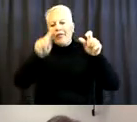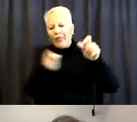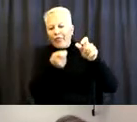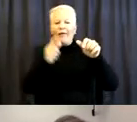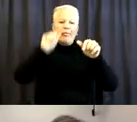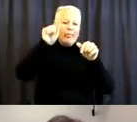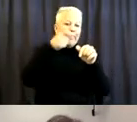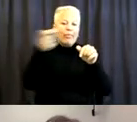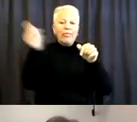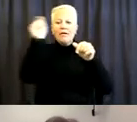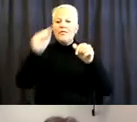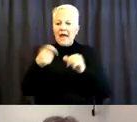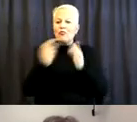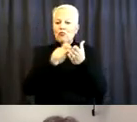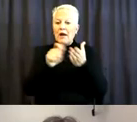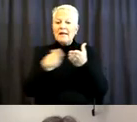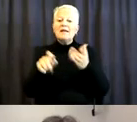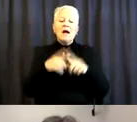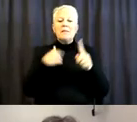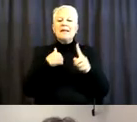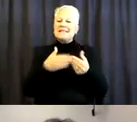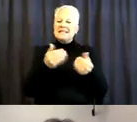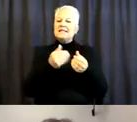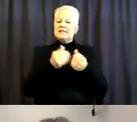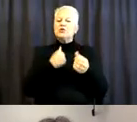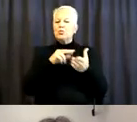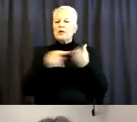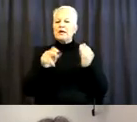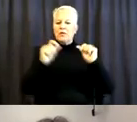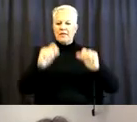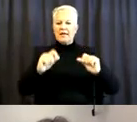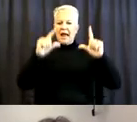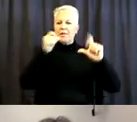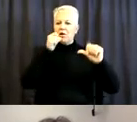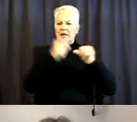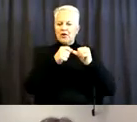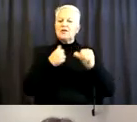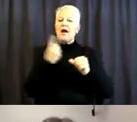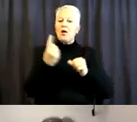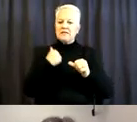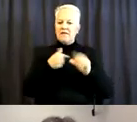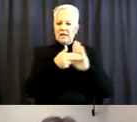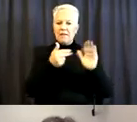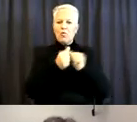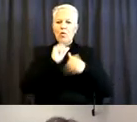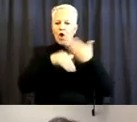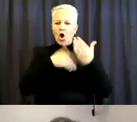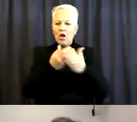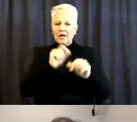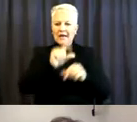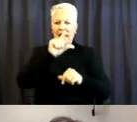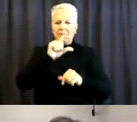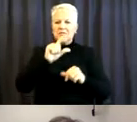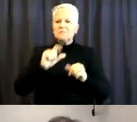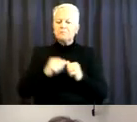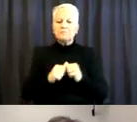of the curlicues. It's easier to read. So I always do it in a label with all caps. And then you